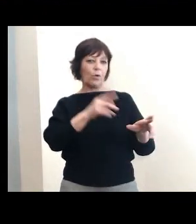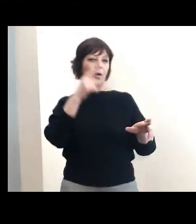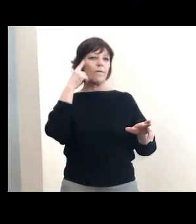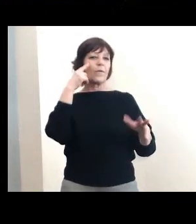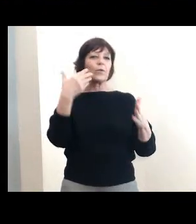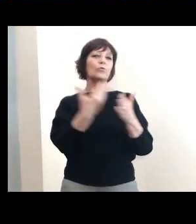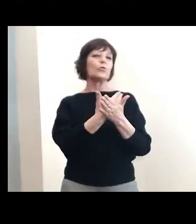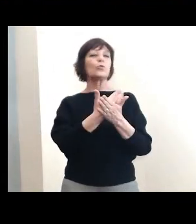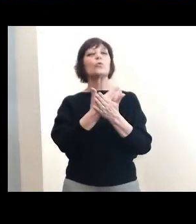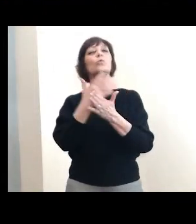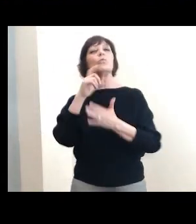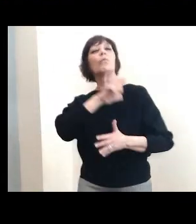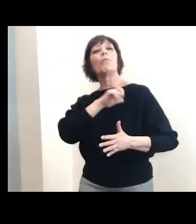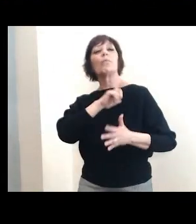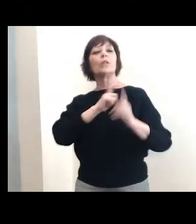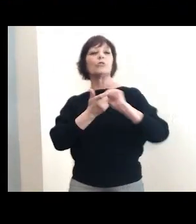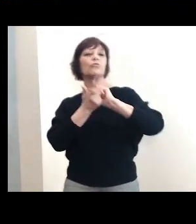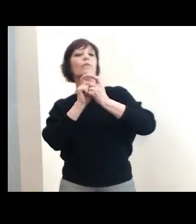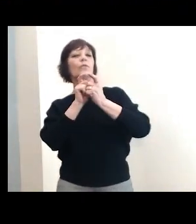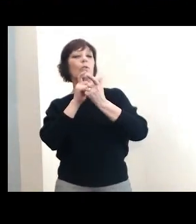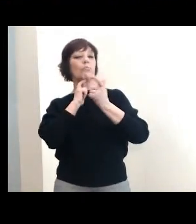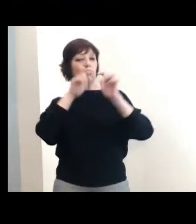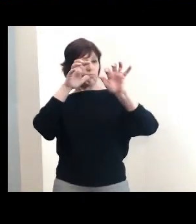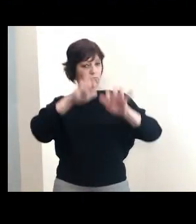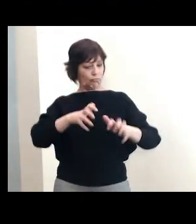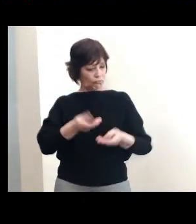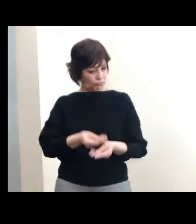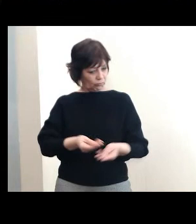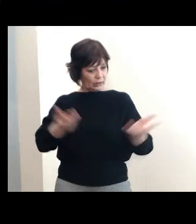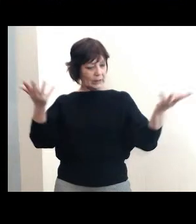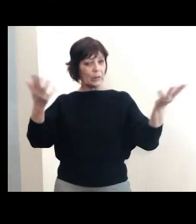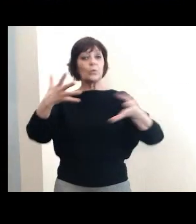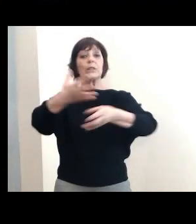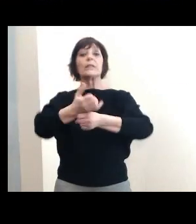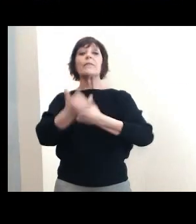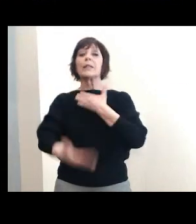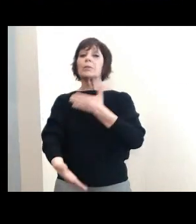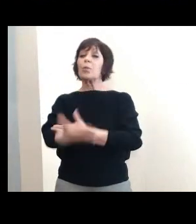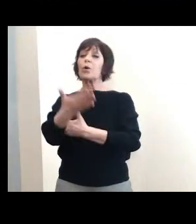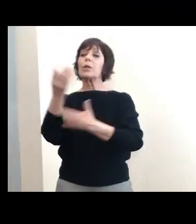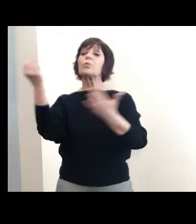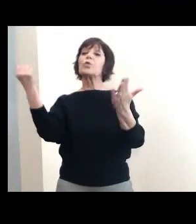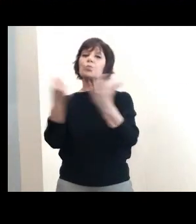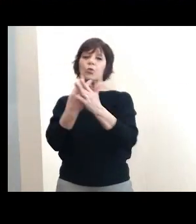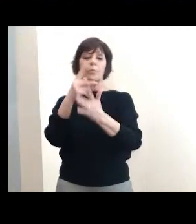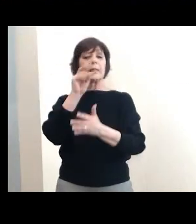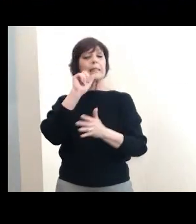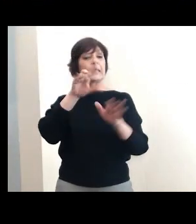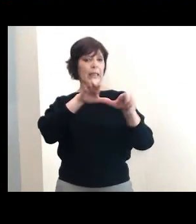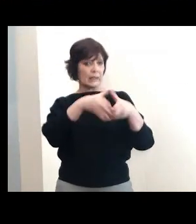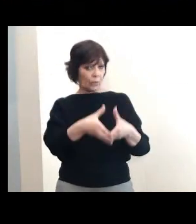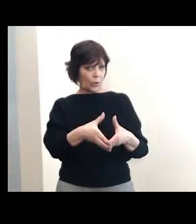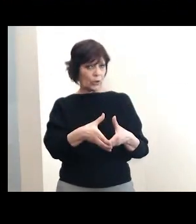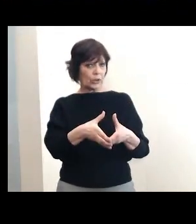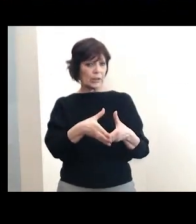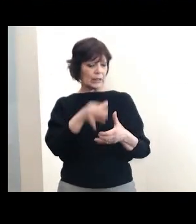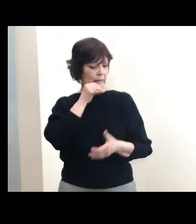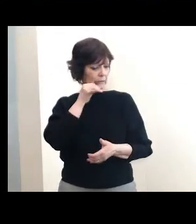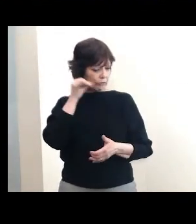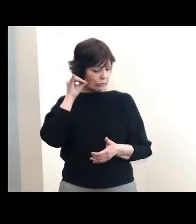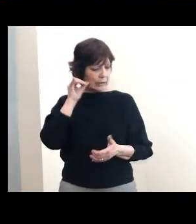Force's recommendations was released. We just received it this morning. It was approved by the task force, I believe,